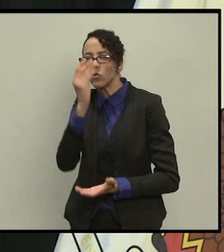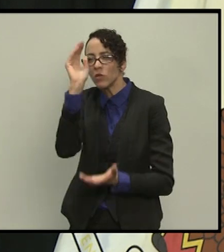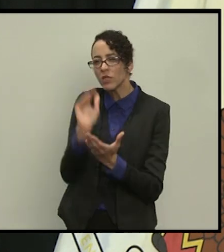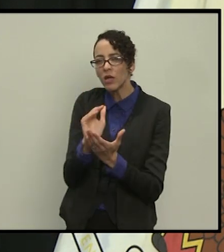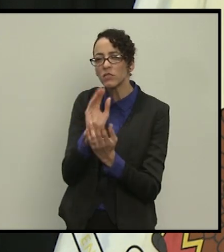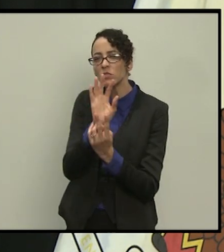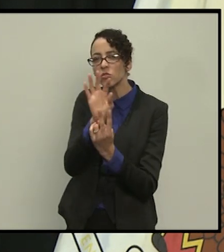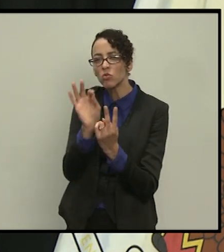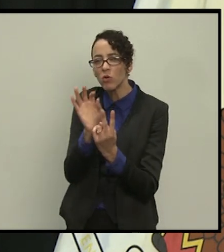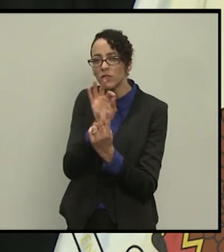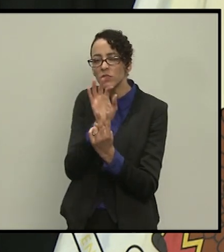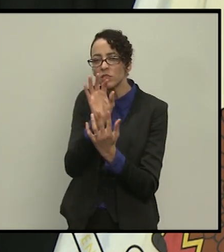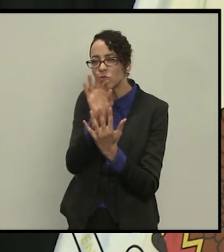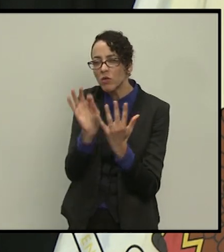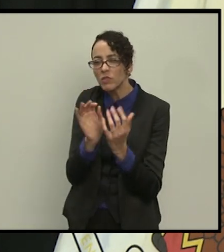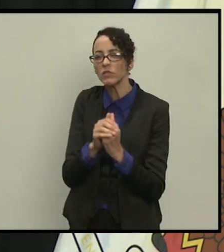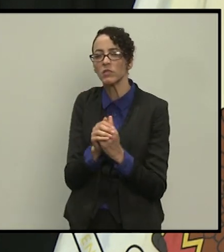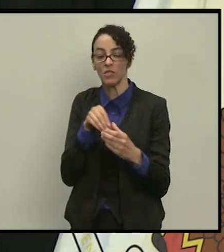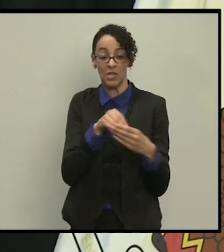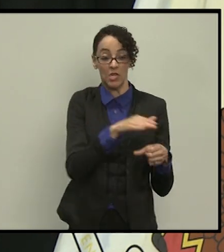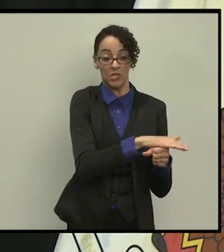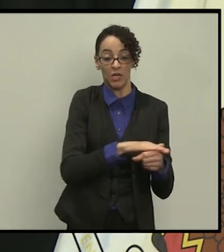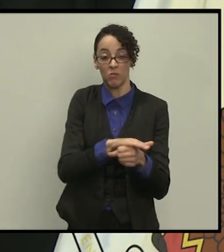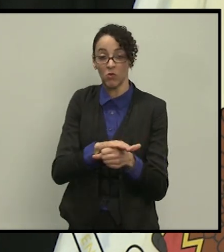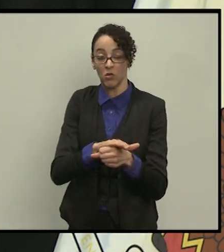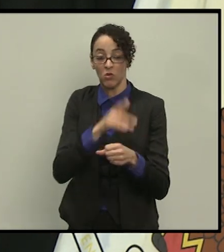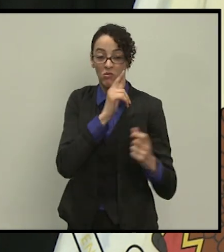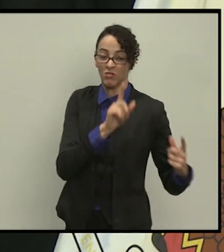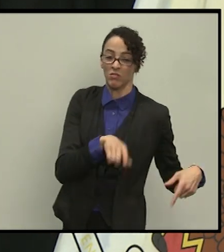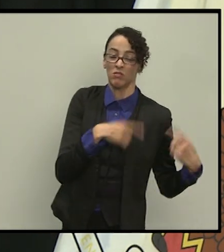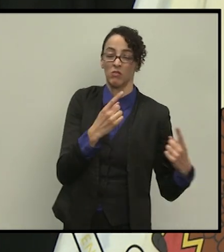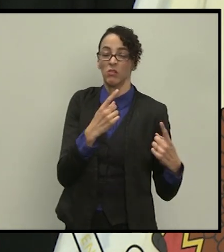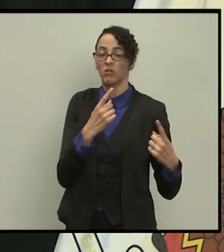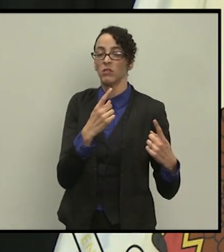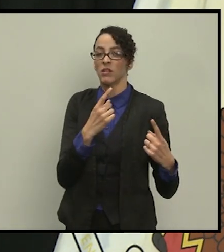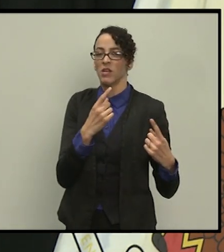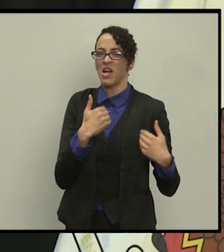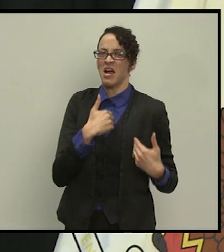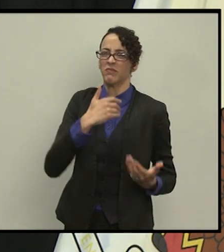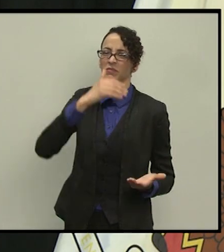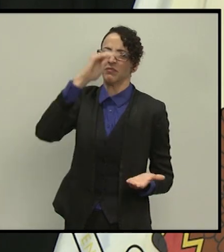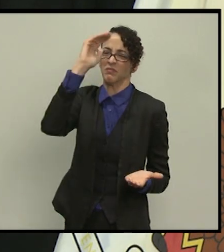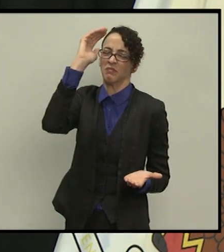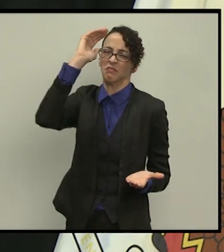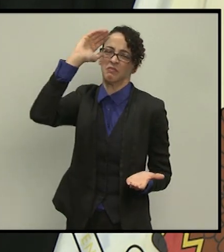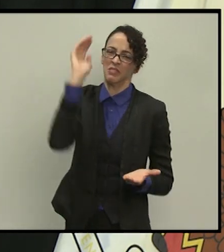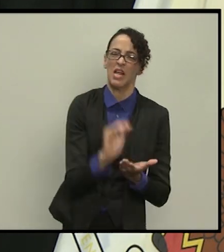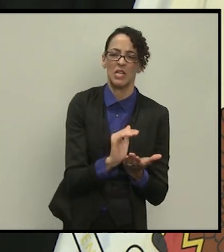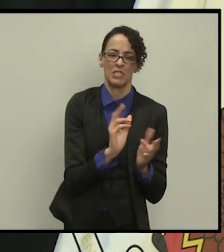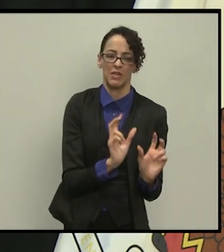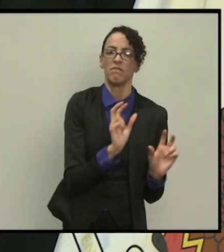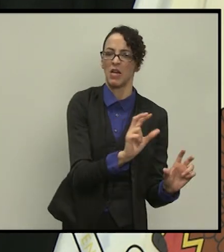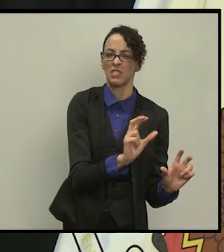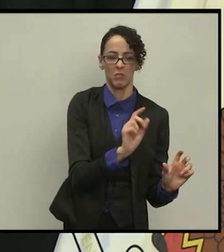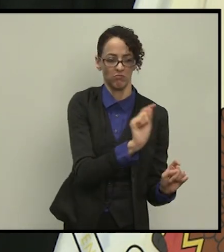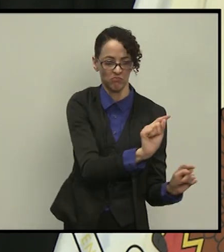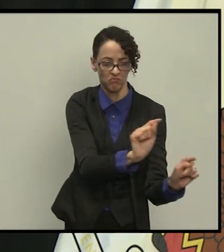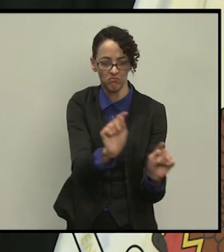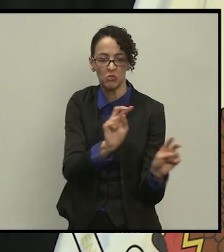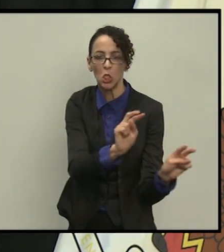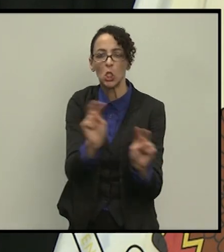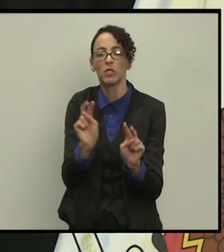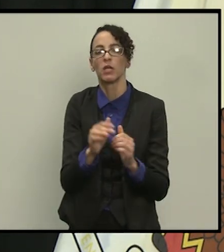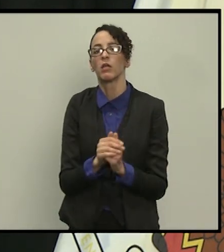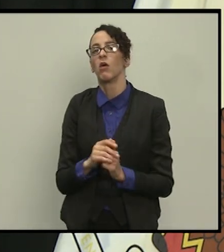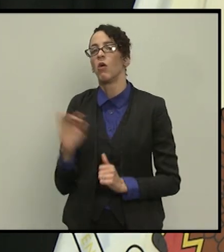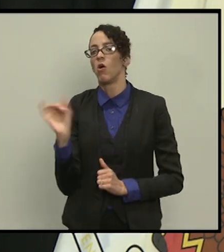that have suffered the most from historic disinvestment. And finally, we've listened to a lot of feedback from our